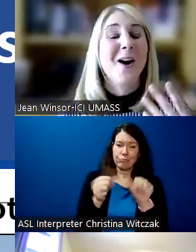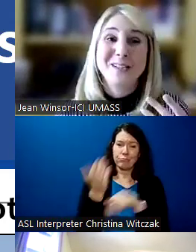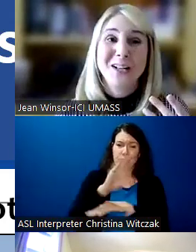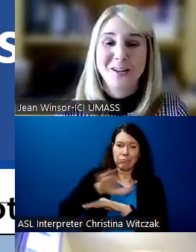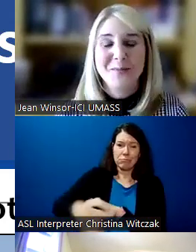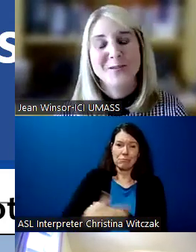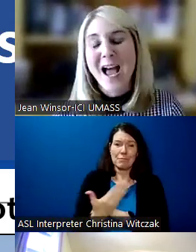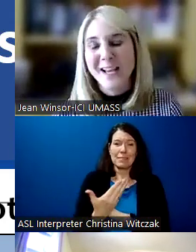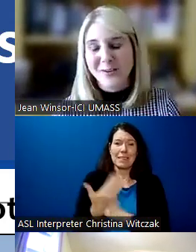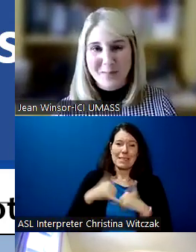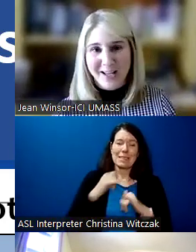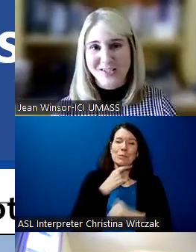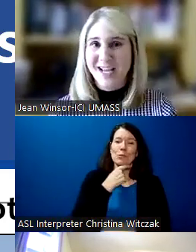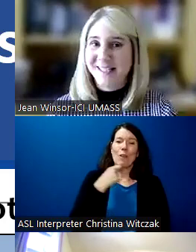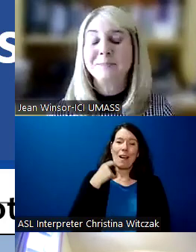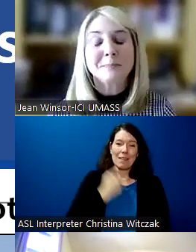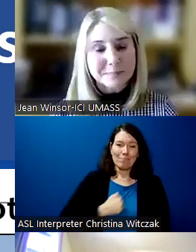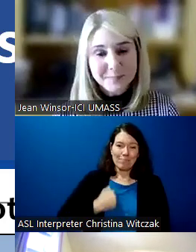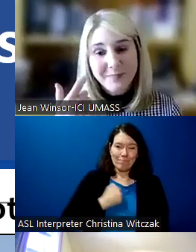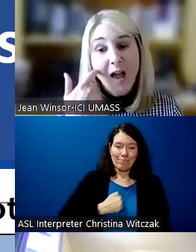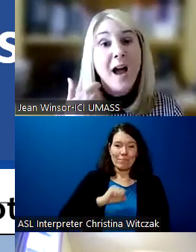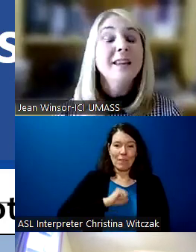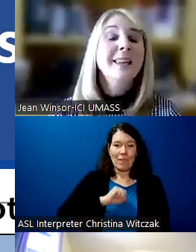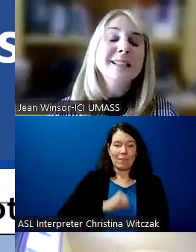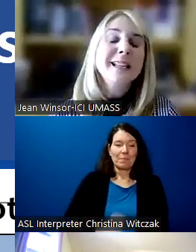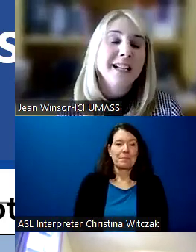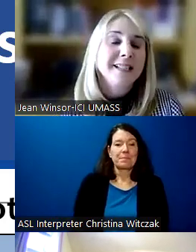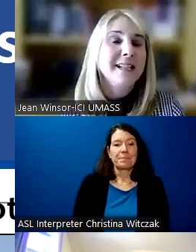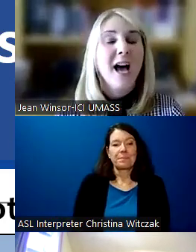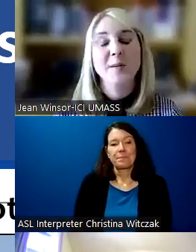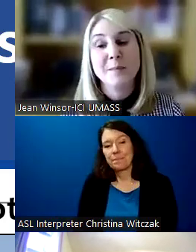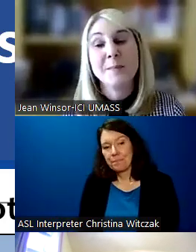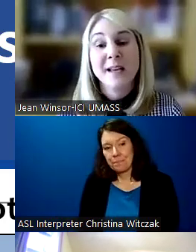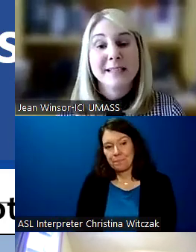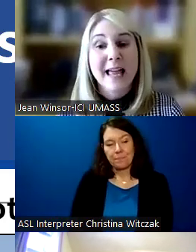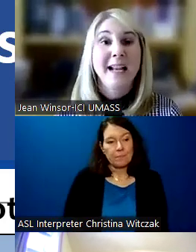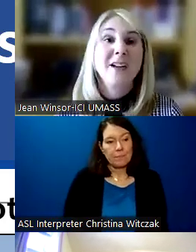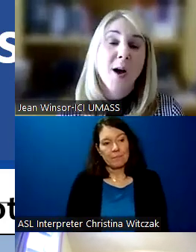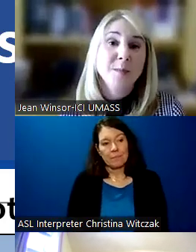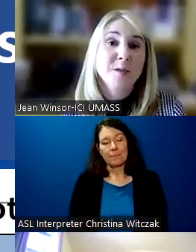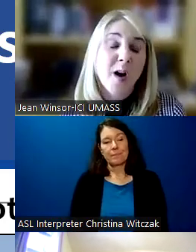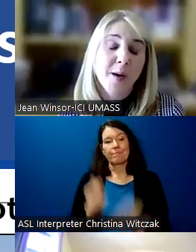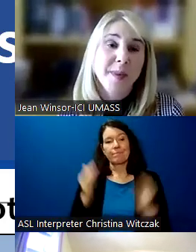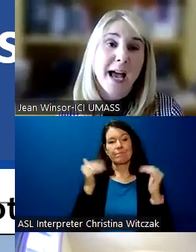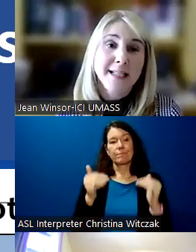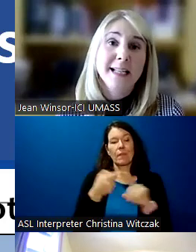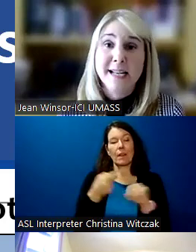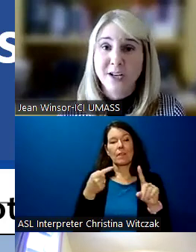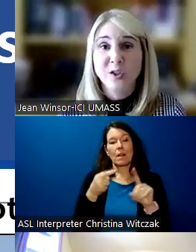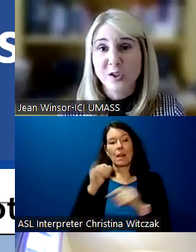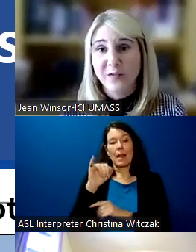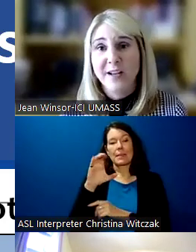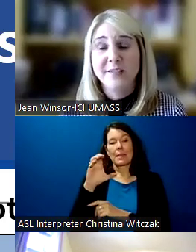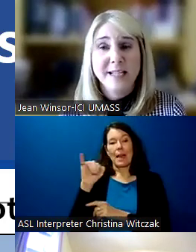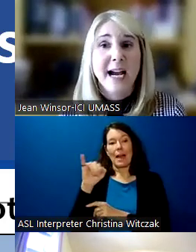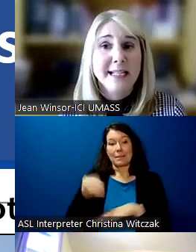so I'm still a little bit dry, so I apologize. This next slide comes from the ICI's